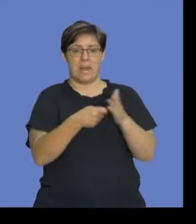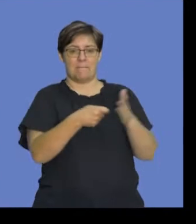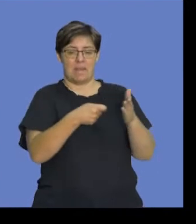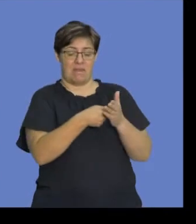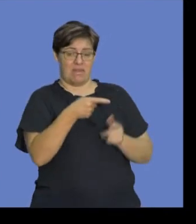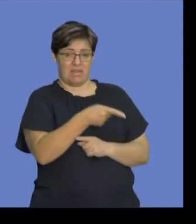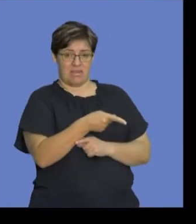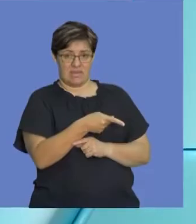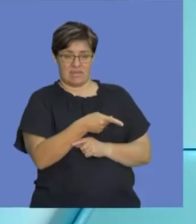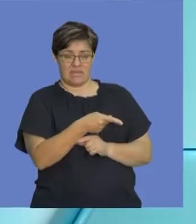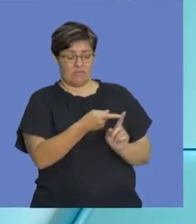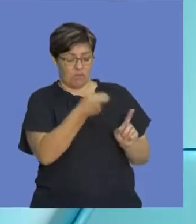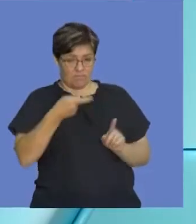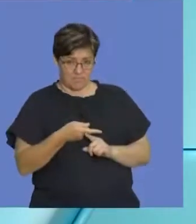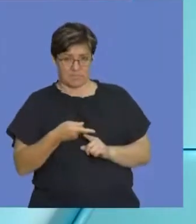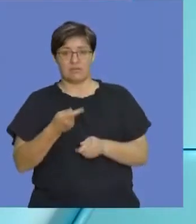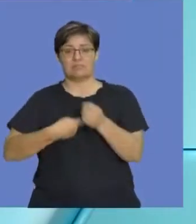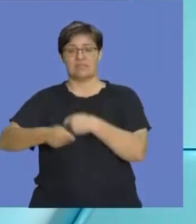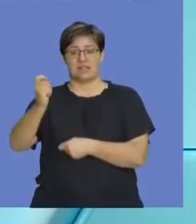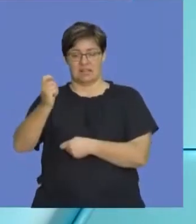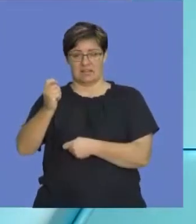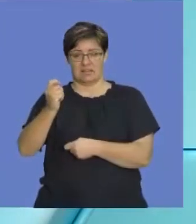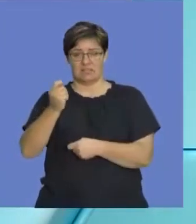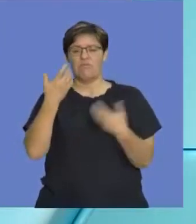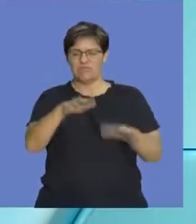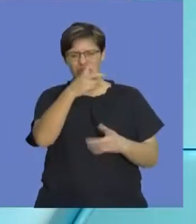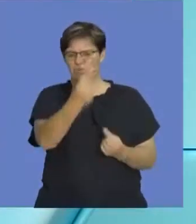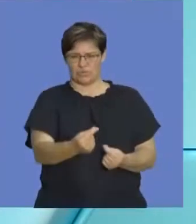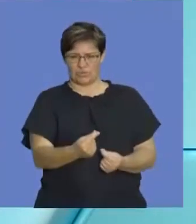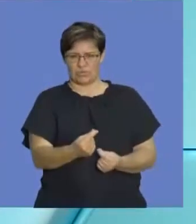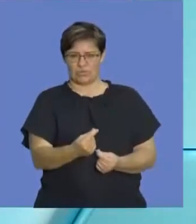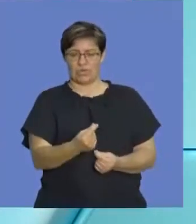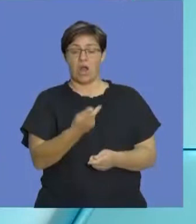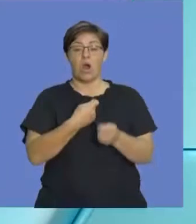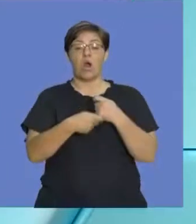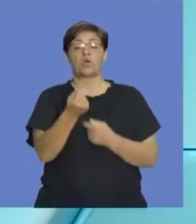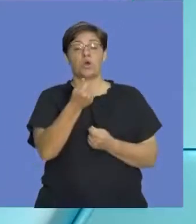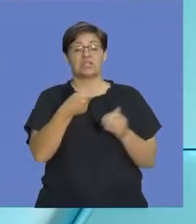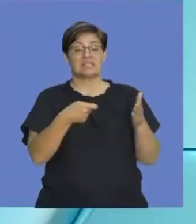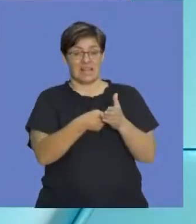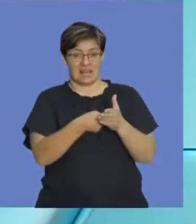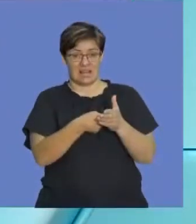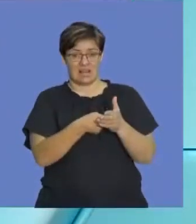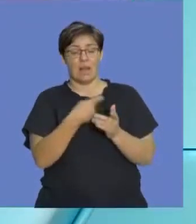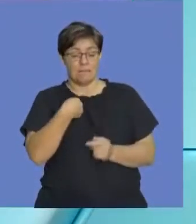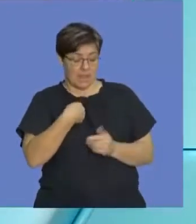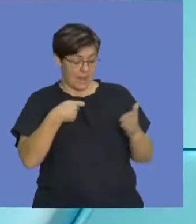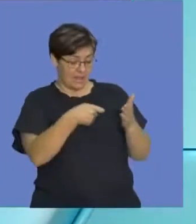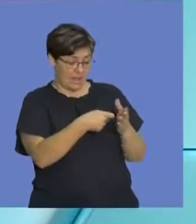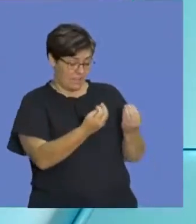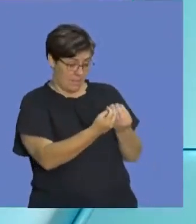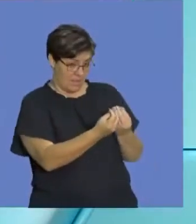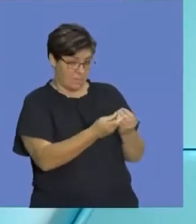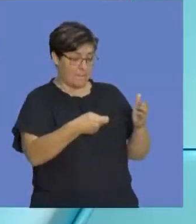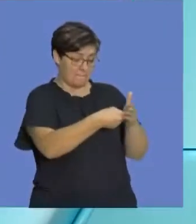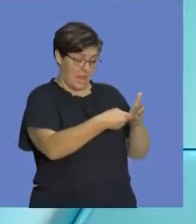goods, right? And obviously you've done this already, so you know that your cost of sales will be the cost of the goods that you